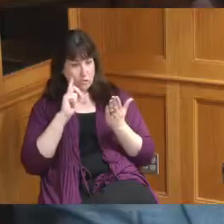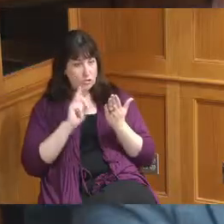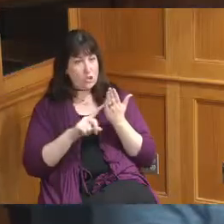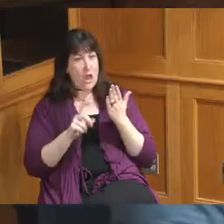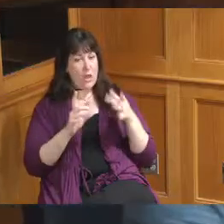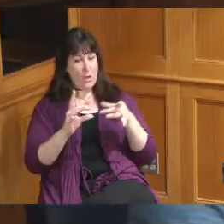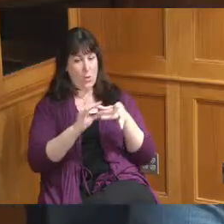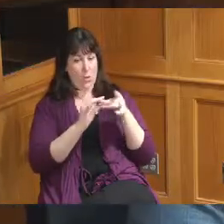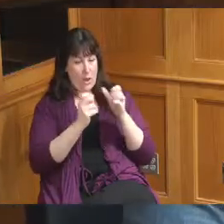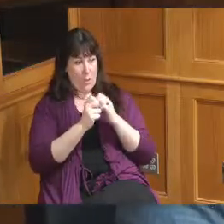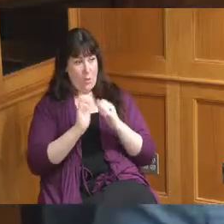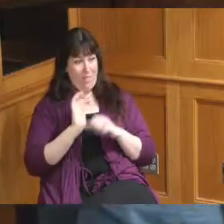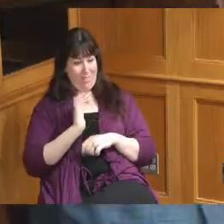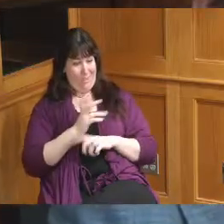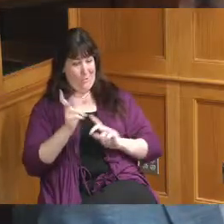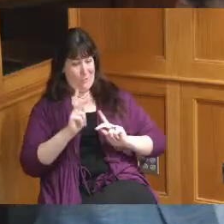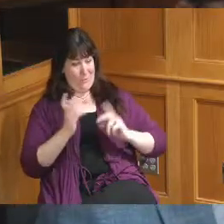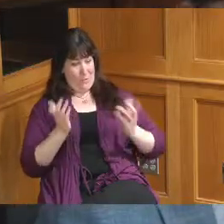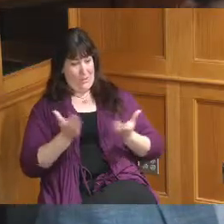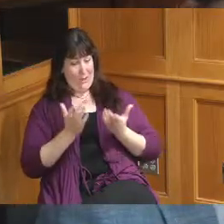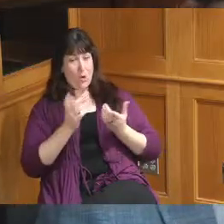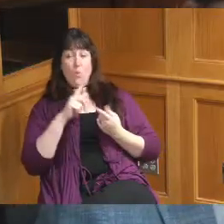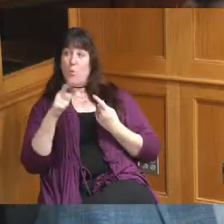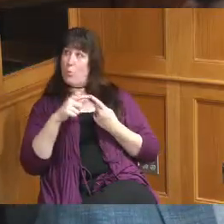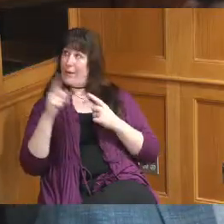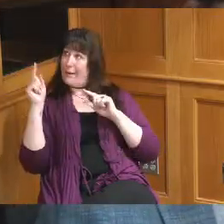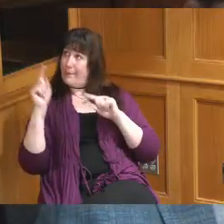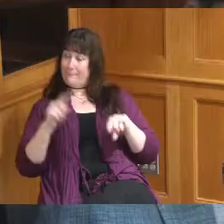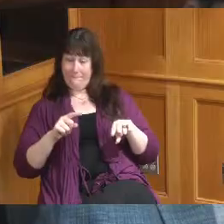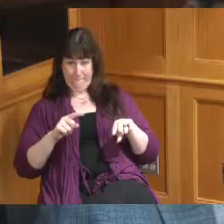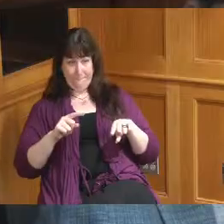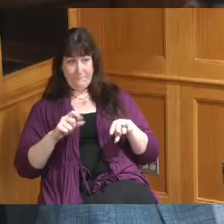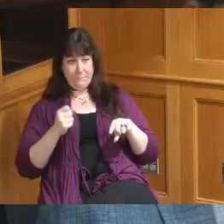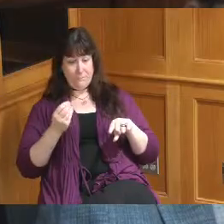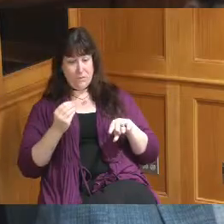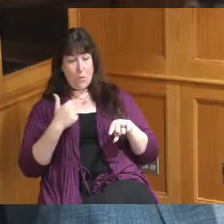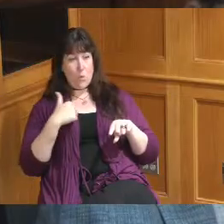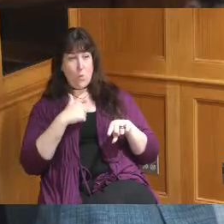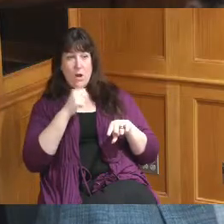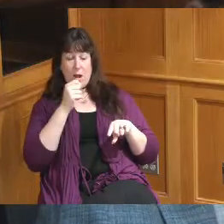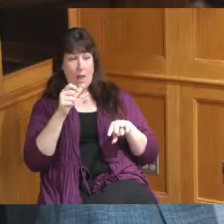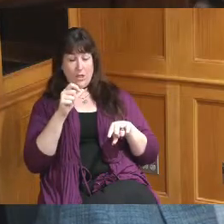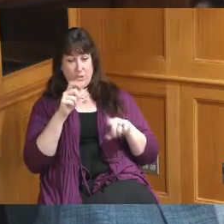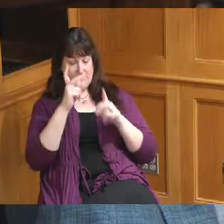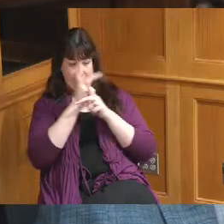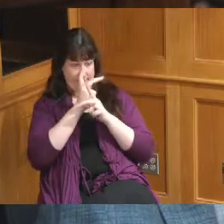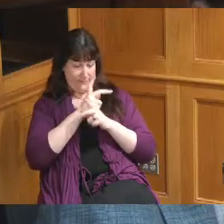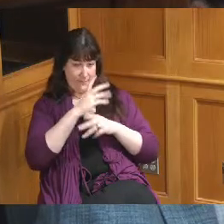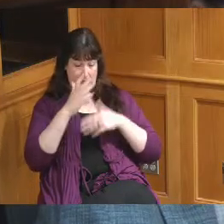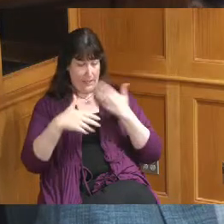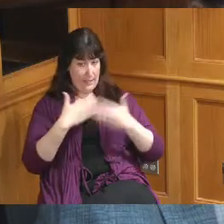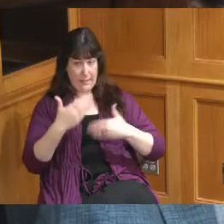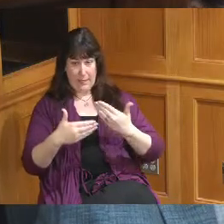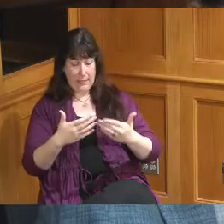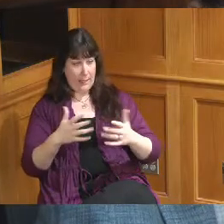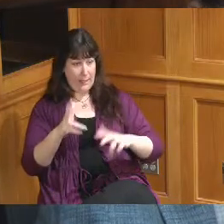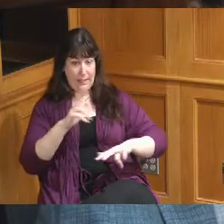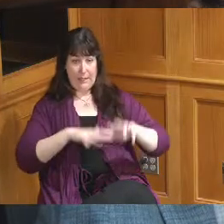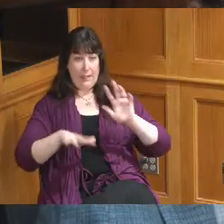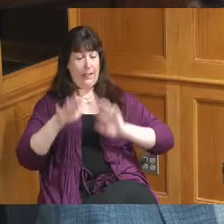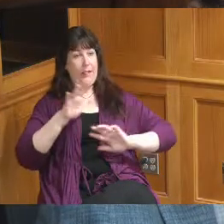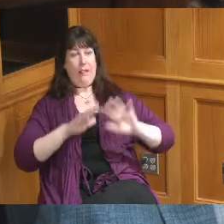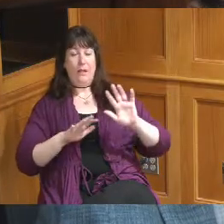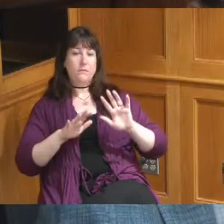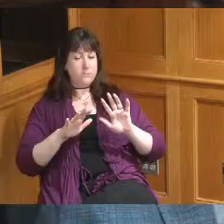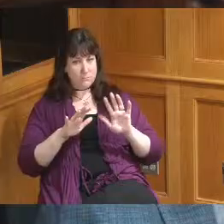with our folks down here when they come to this area, so we're not just finding out about it and what's happening in our area